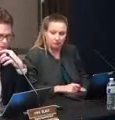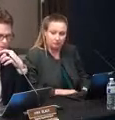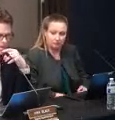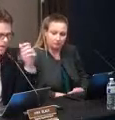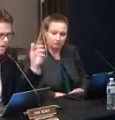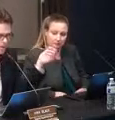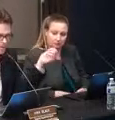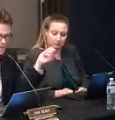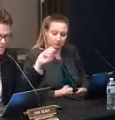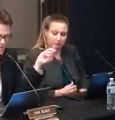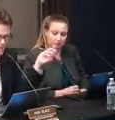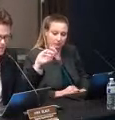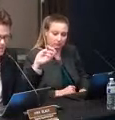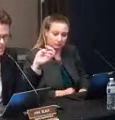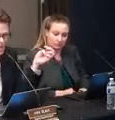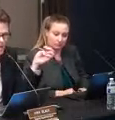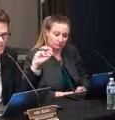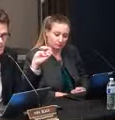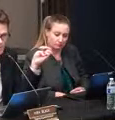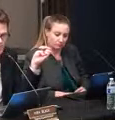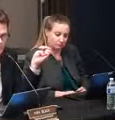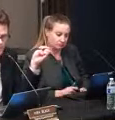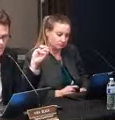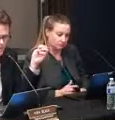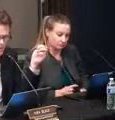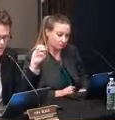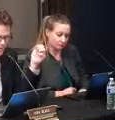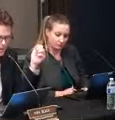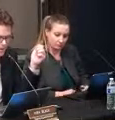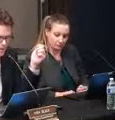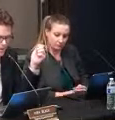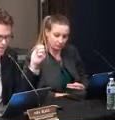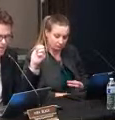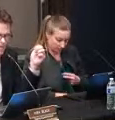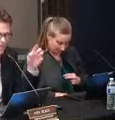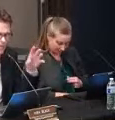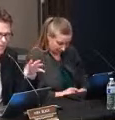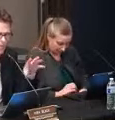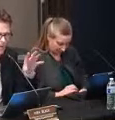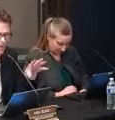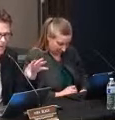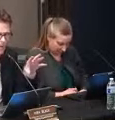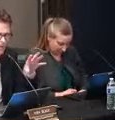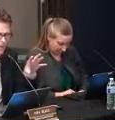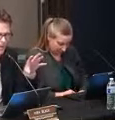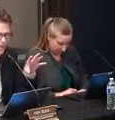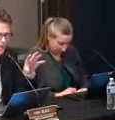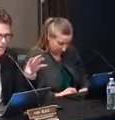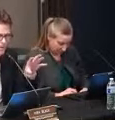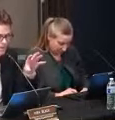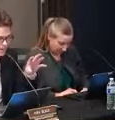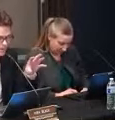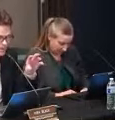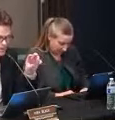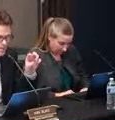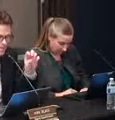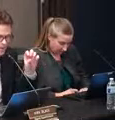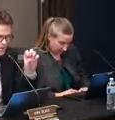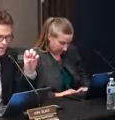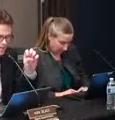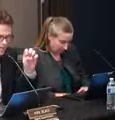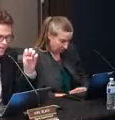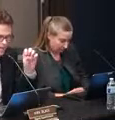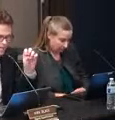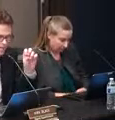associations, our equity committees, students, families, the community, and follow through on the glaring needs that we